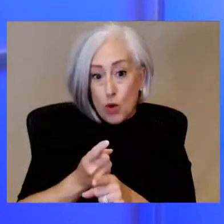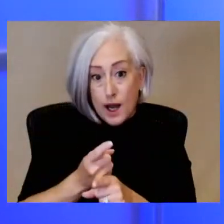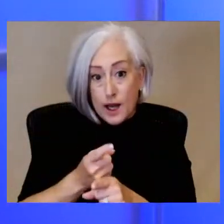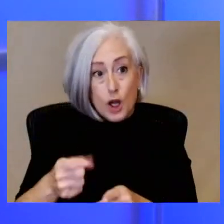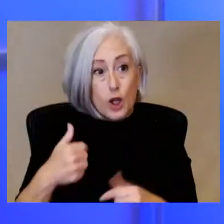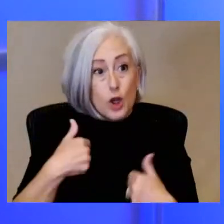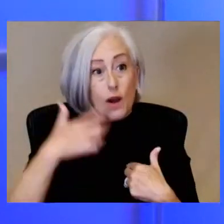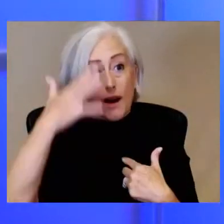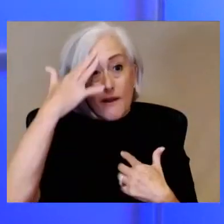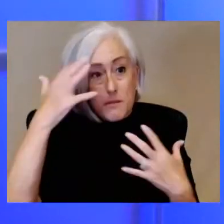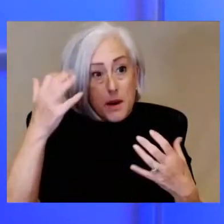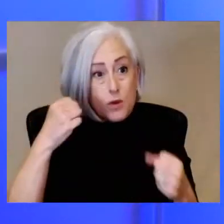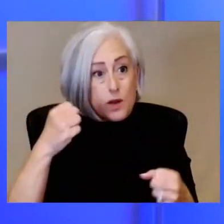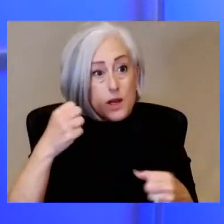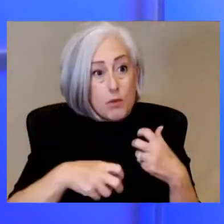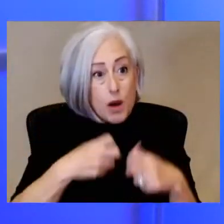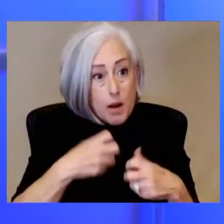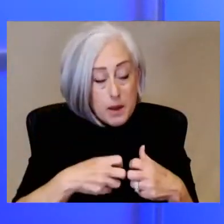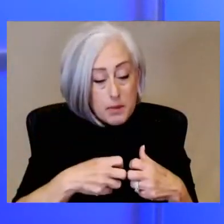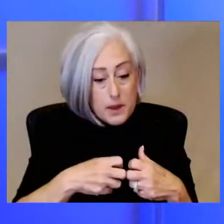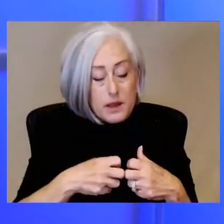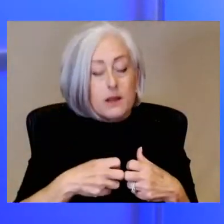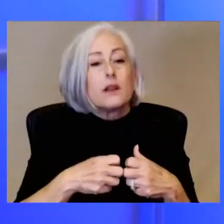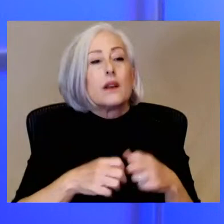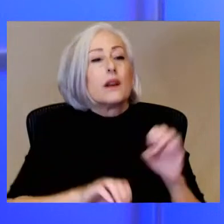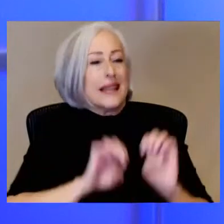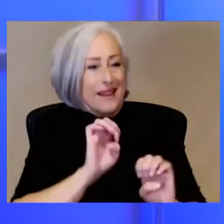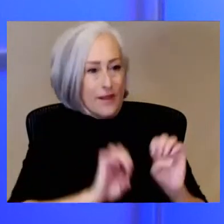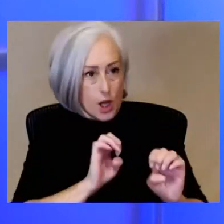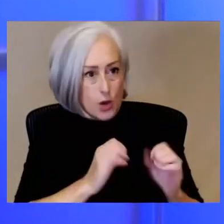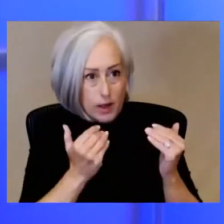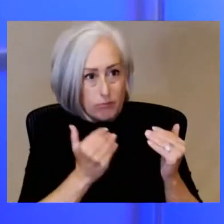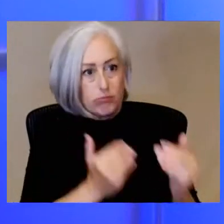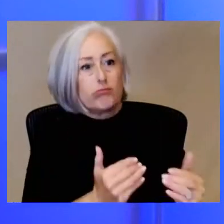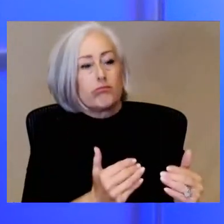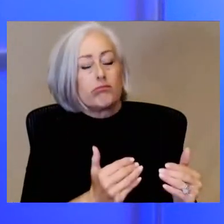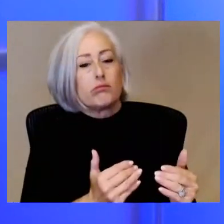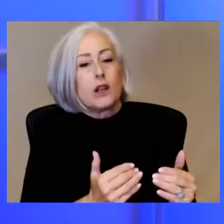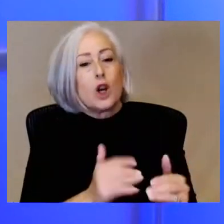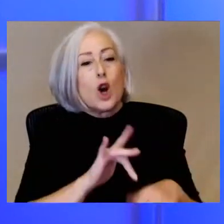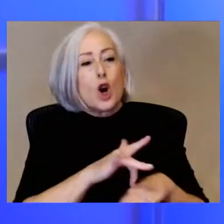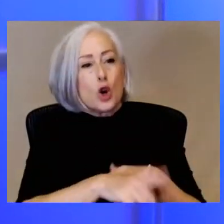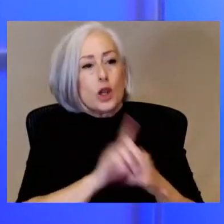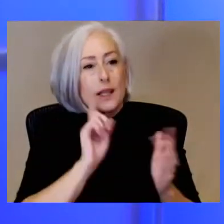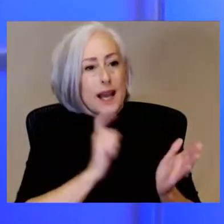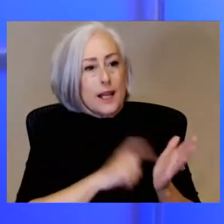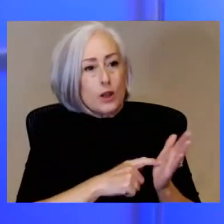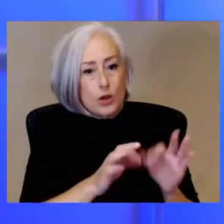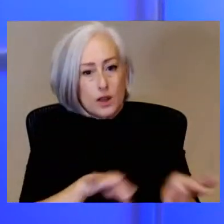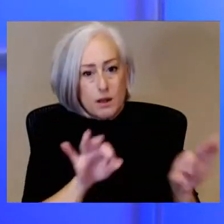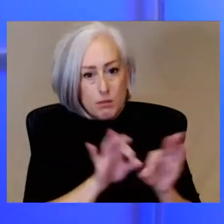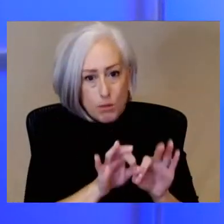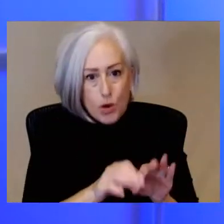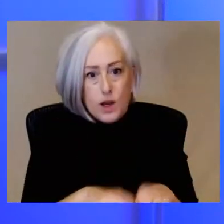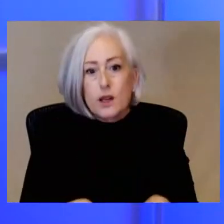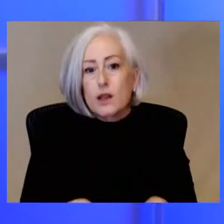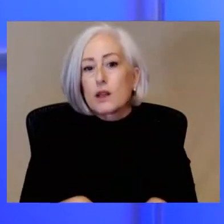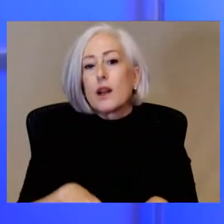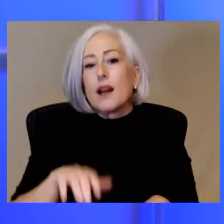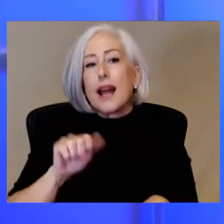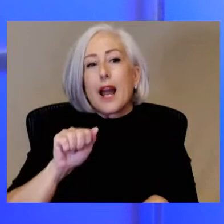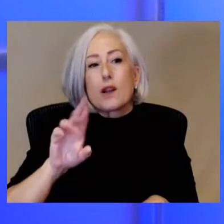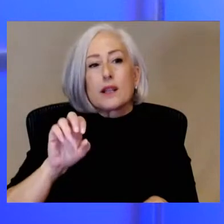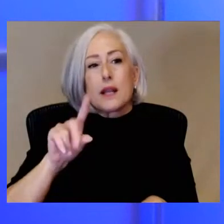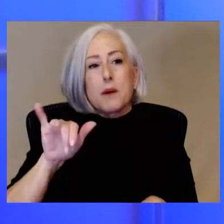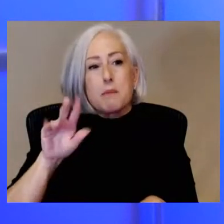diagnosis is important. Those drugs that don't affect plaques and tangles are helpful. That Aricept and Namenda I talked about earlier. And then this new